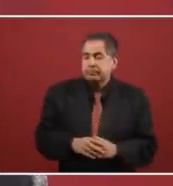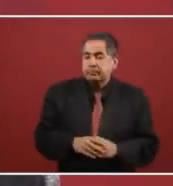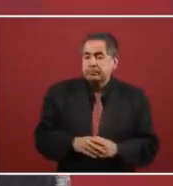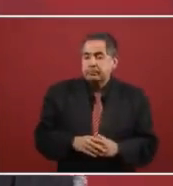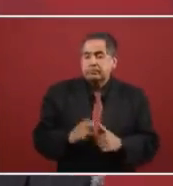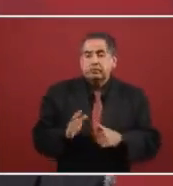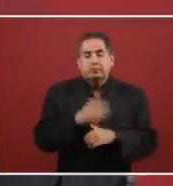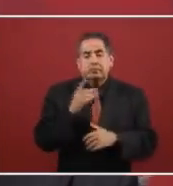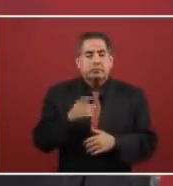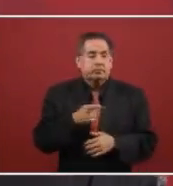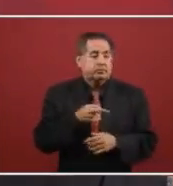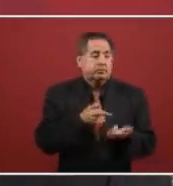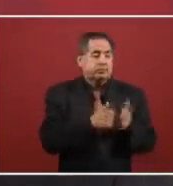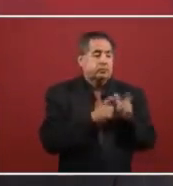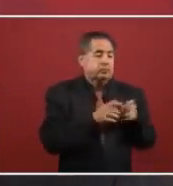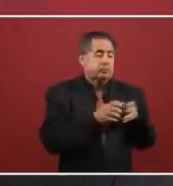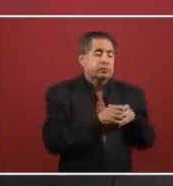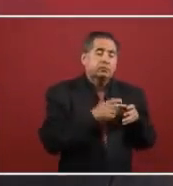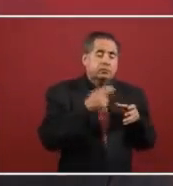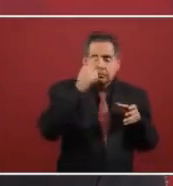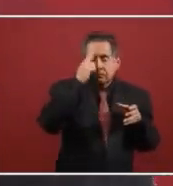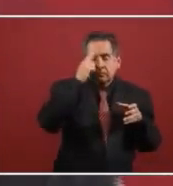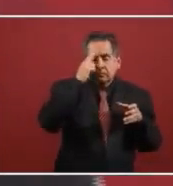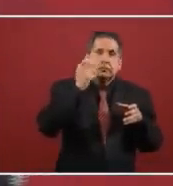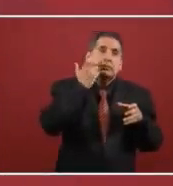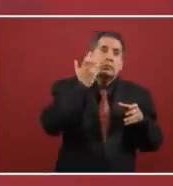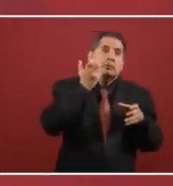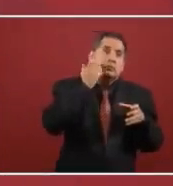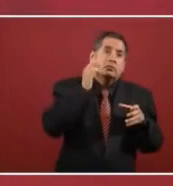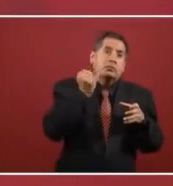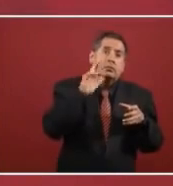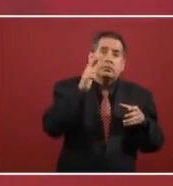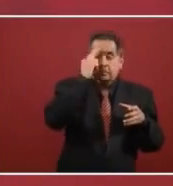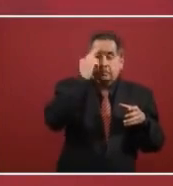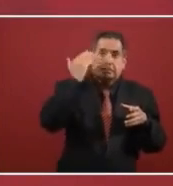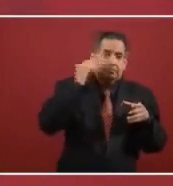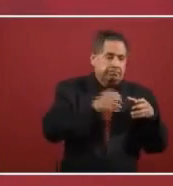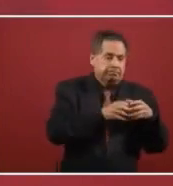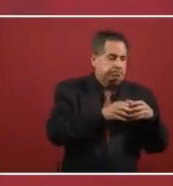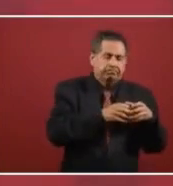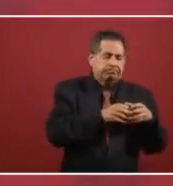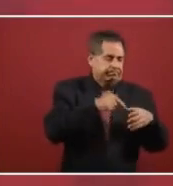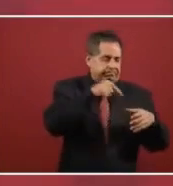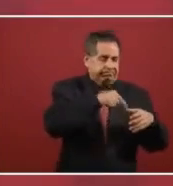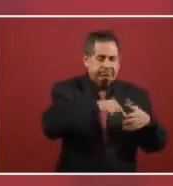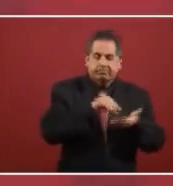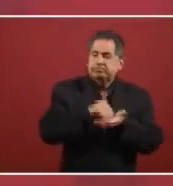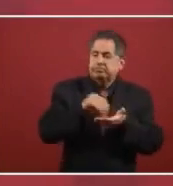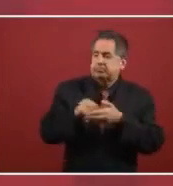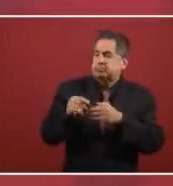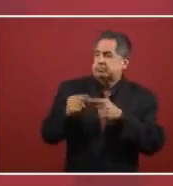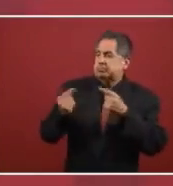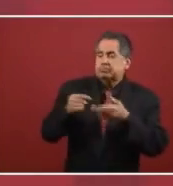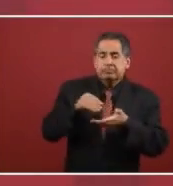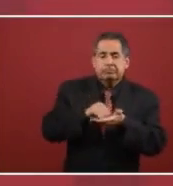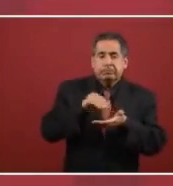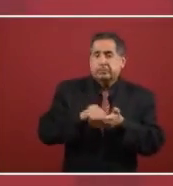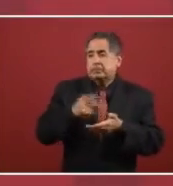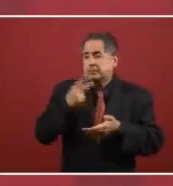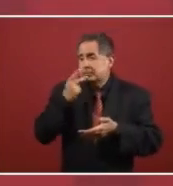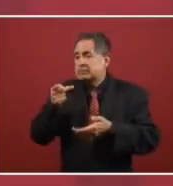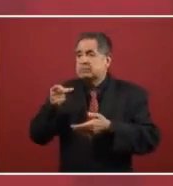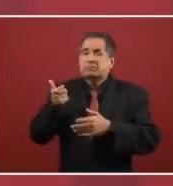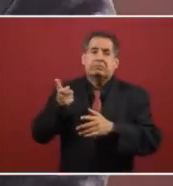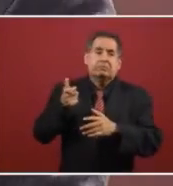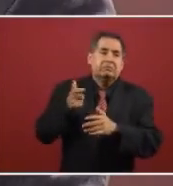los nostálgicos the nostalgic of the neoliberals siguen hablando continue to talk of the growth,